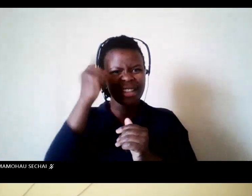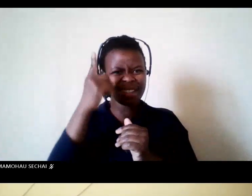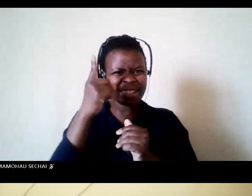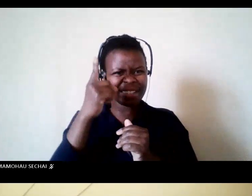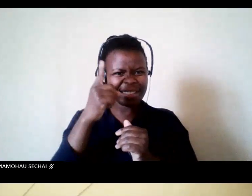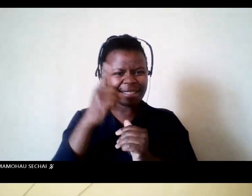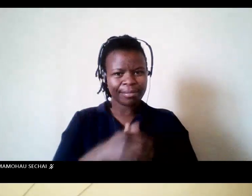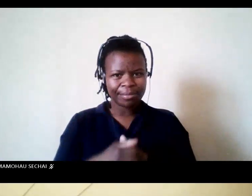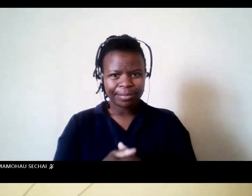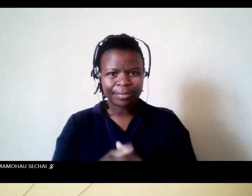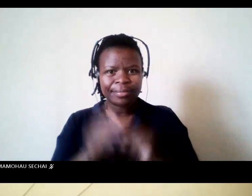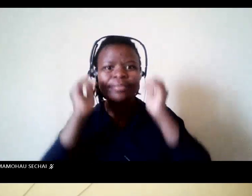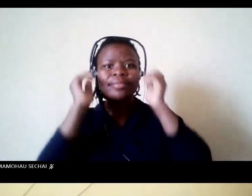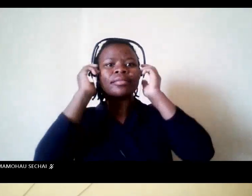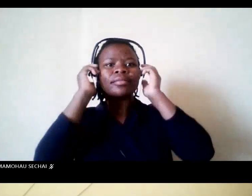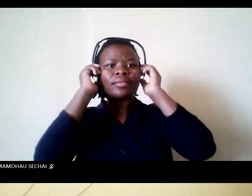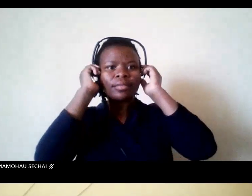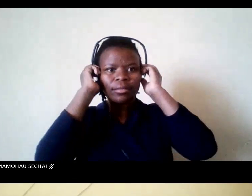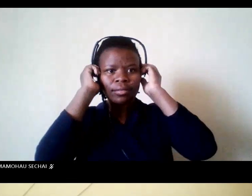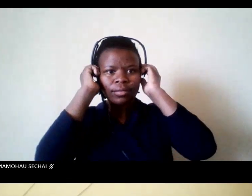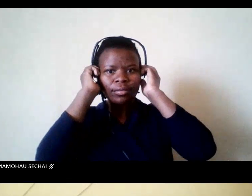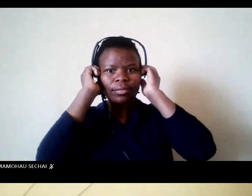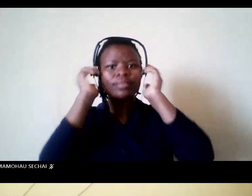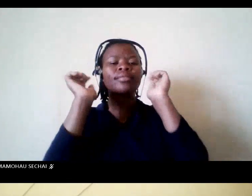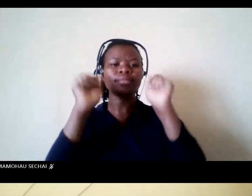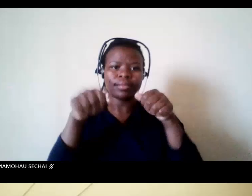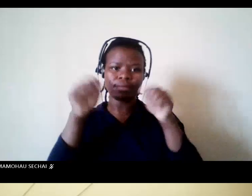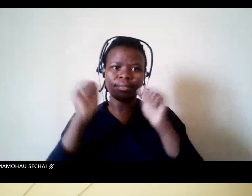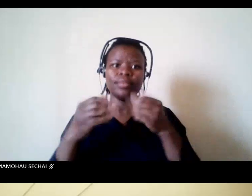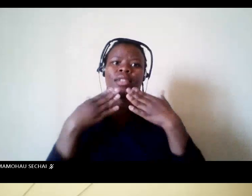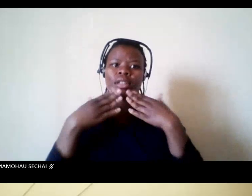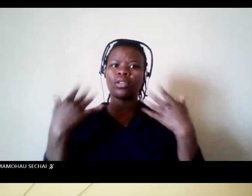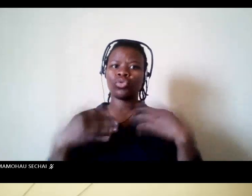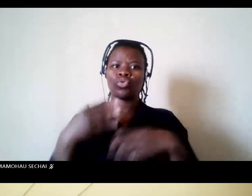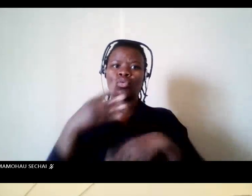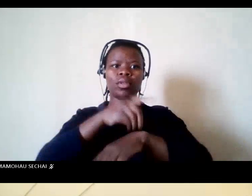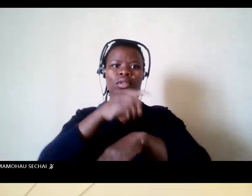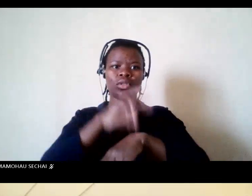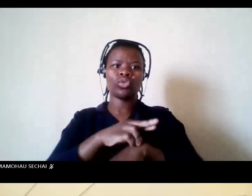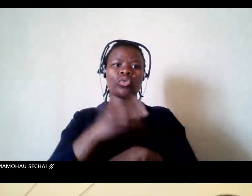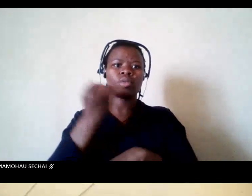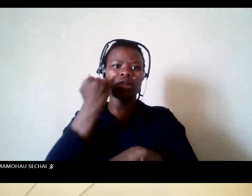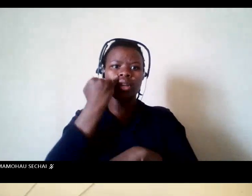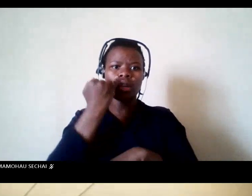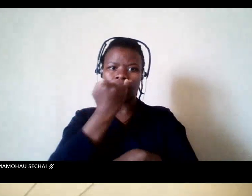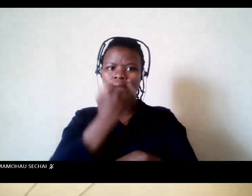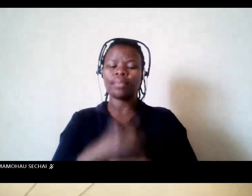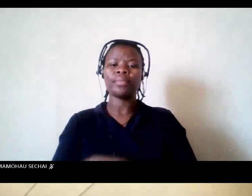Pearl provided. Yeah, no, it does. It does. Thank you so much, Dr. Ike. Okay.